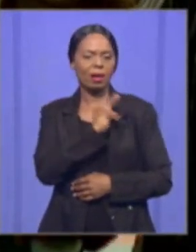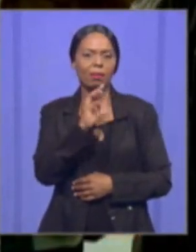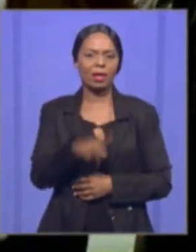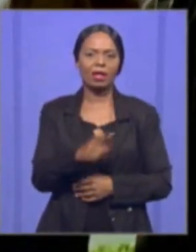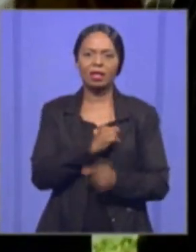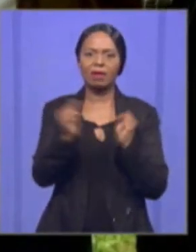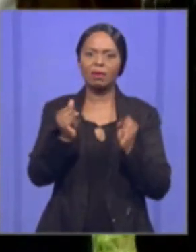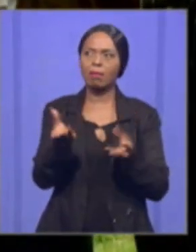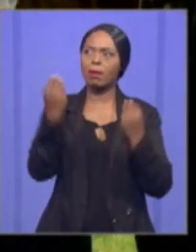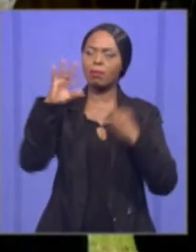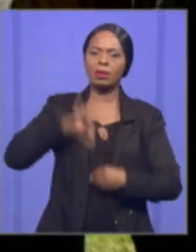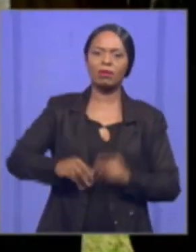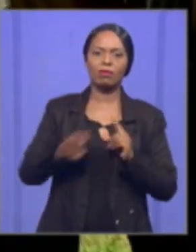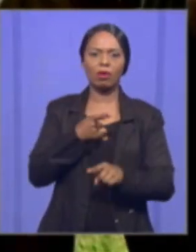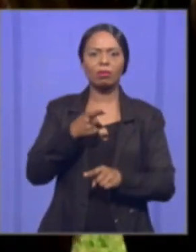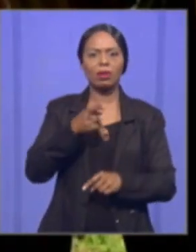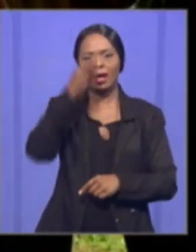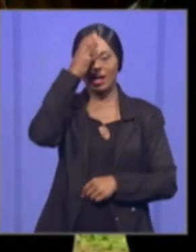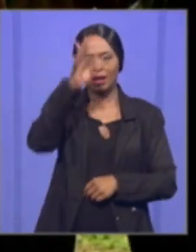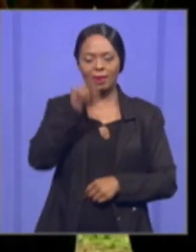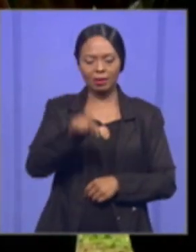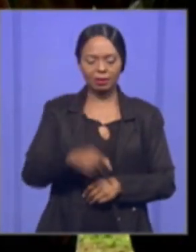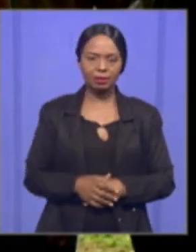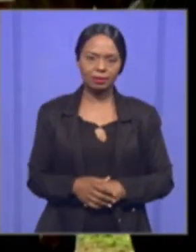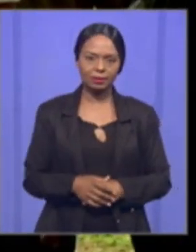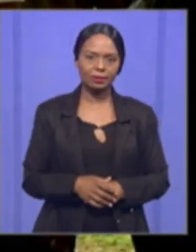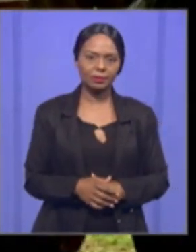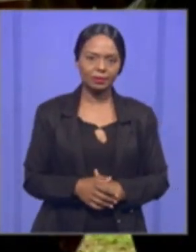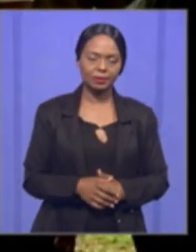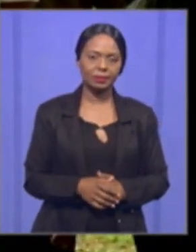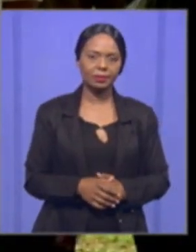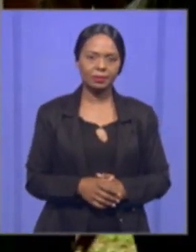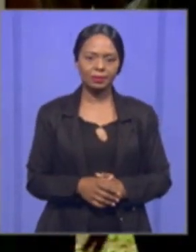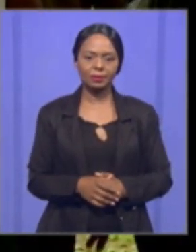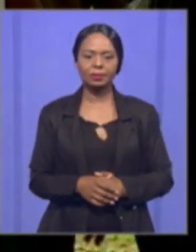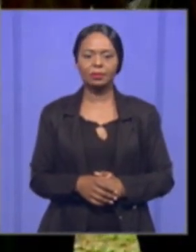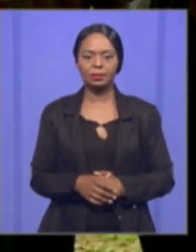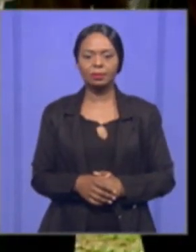go tswa pusong. Zeblon Maine, SABC News, Mahikeng.